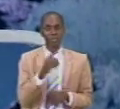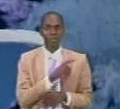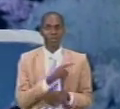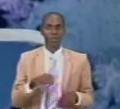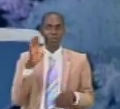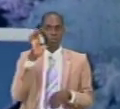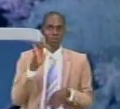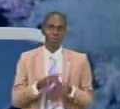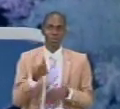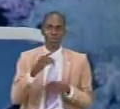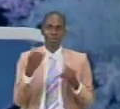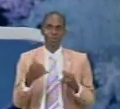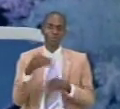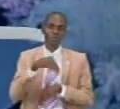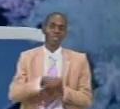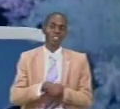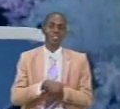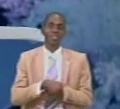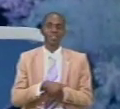tonight